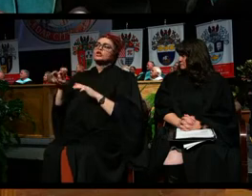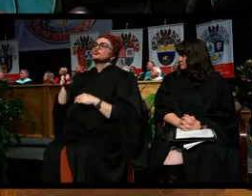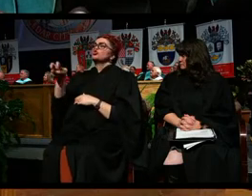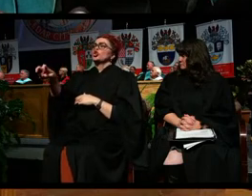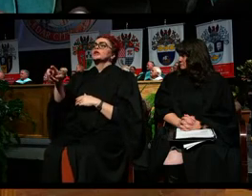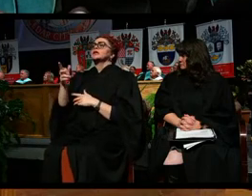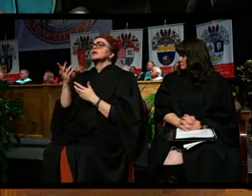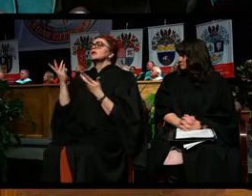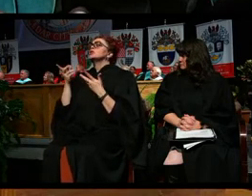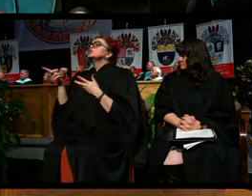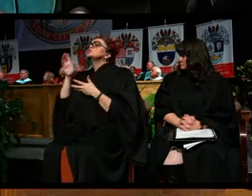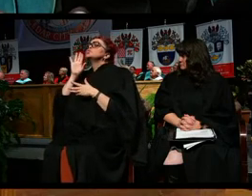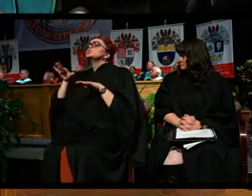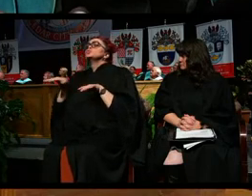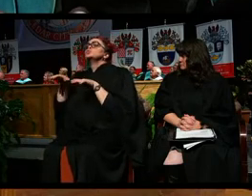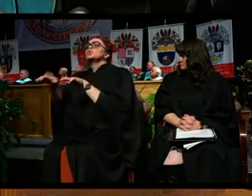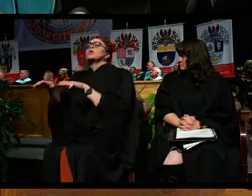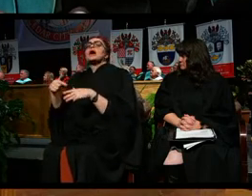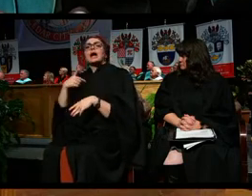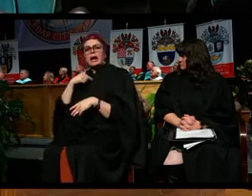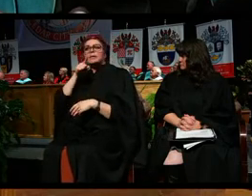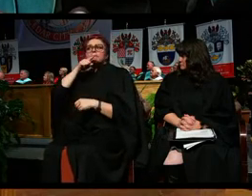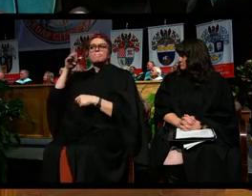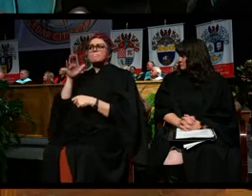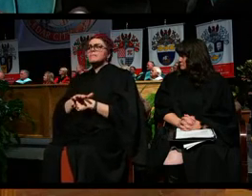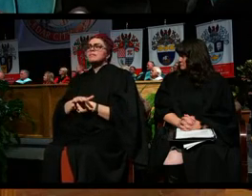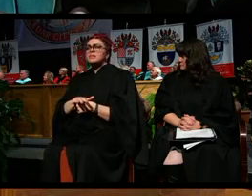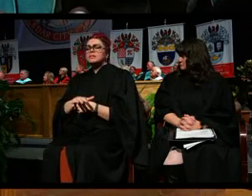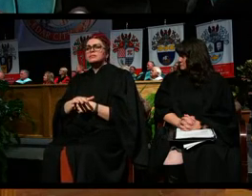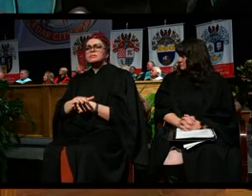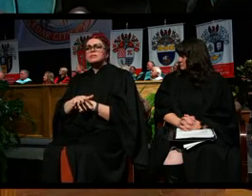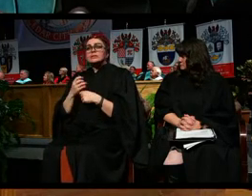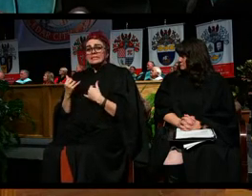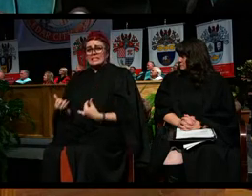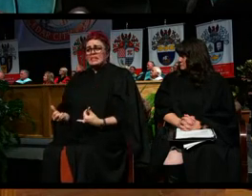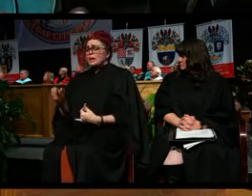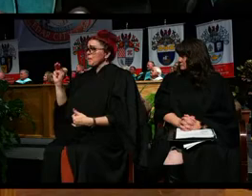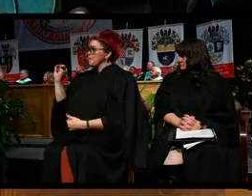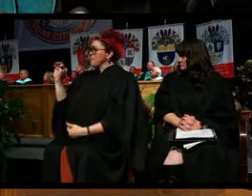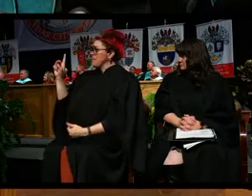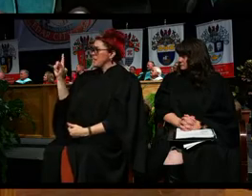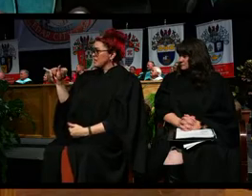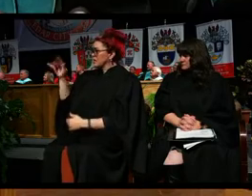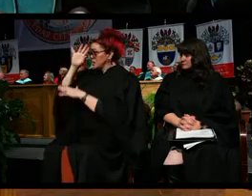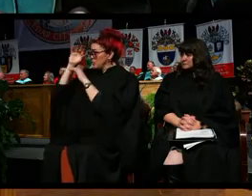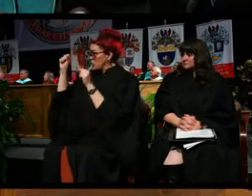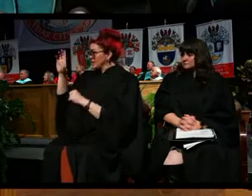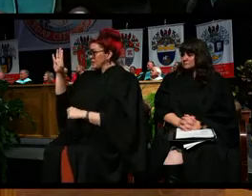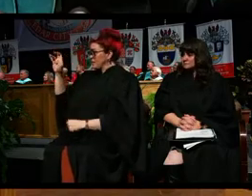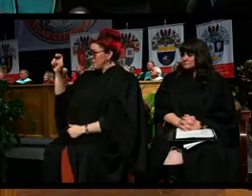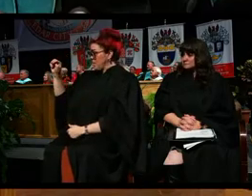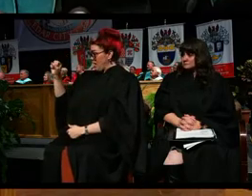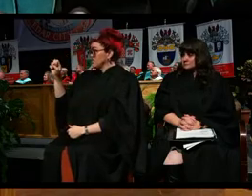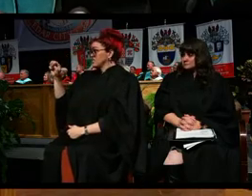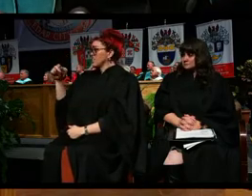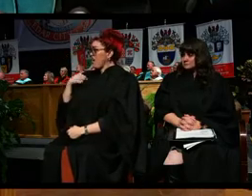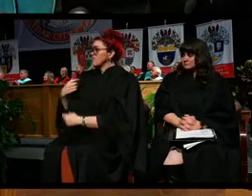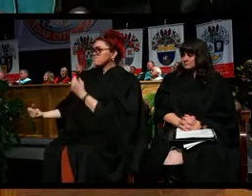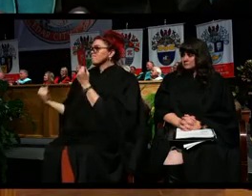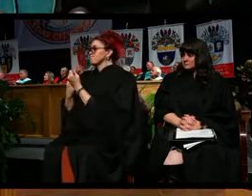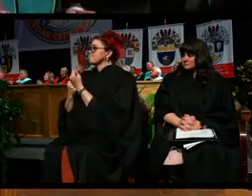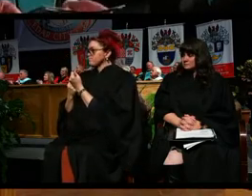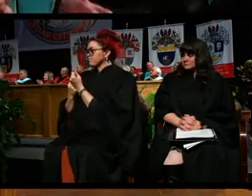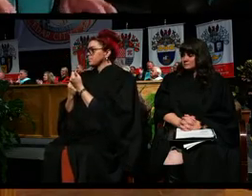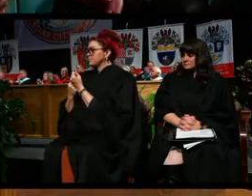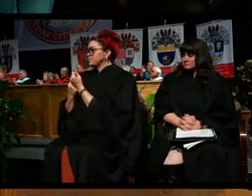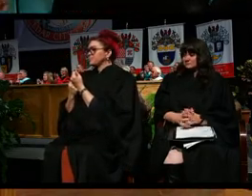going to do here at SUU, I commit today. Mindy, President Benson, I got your back.